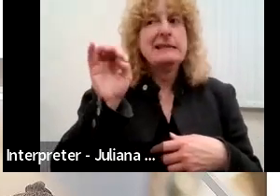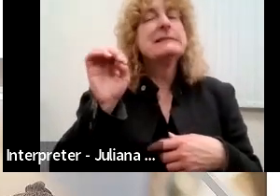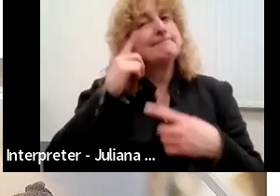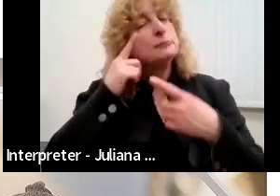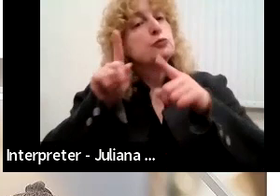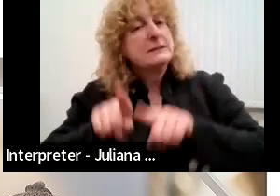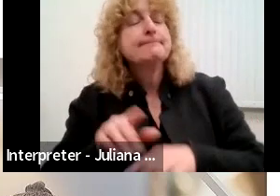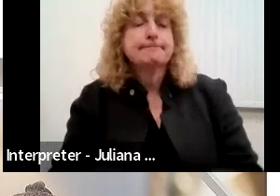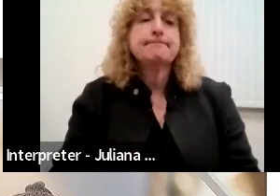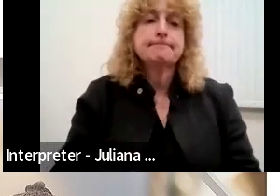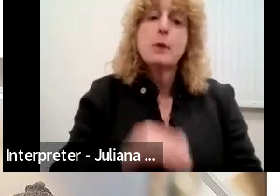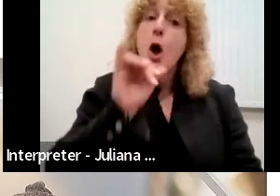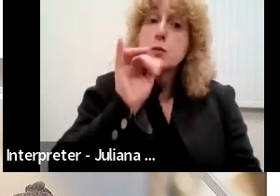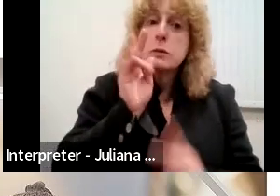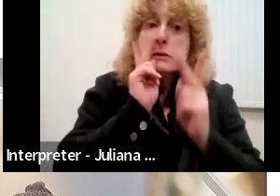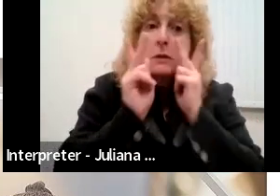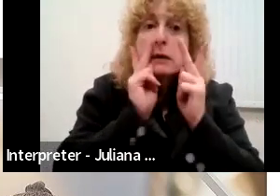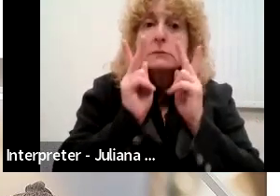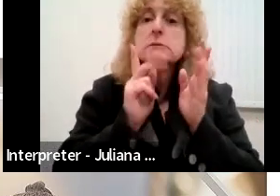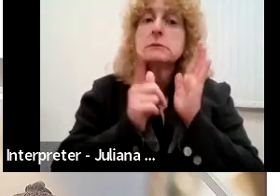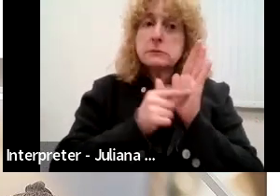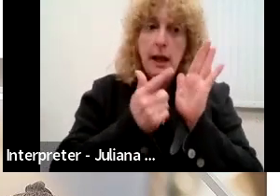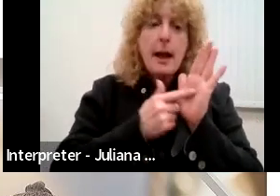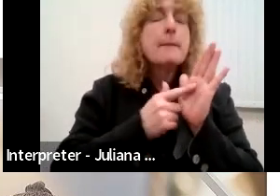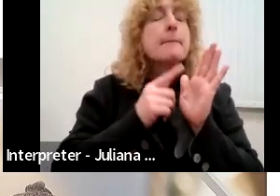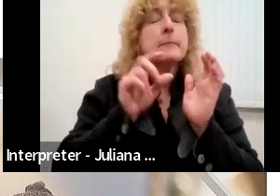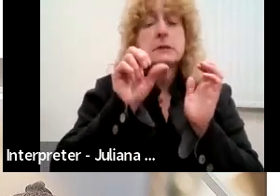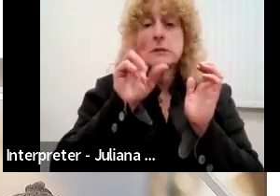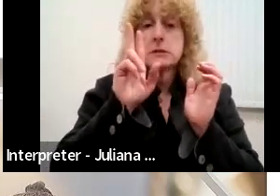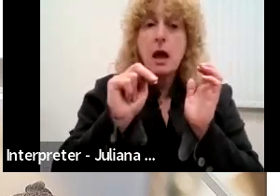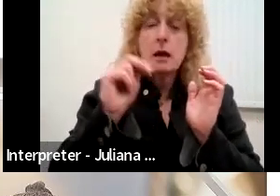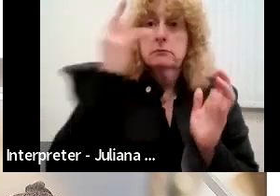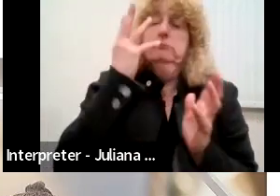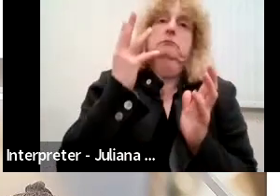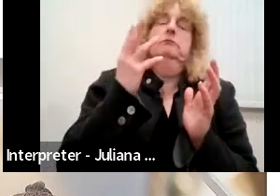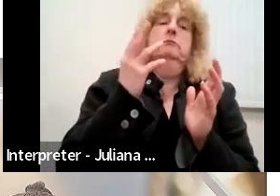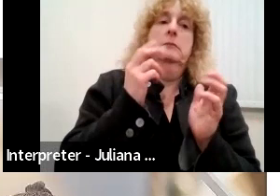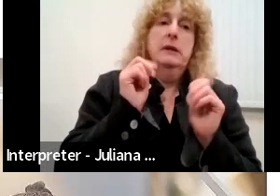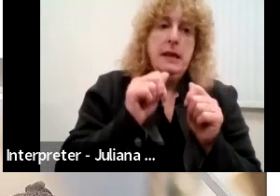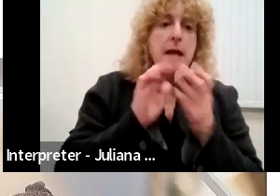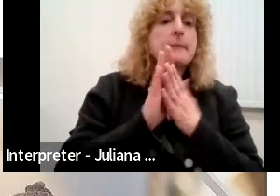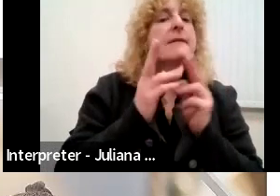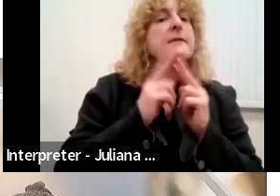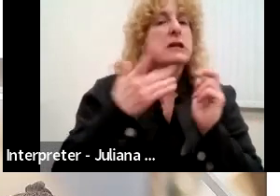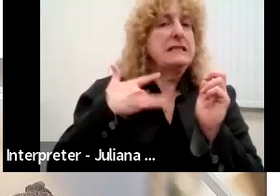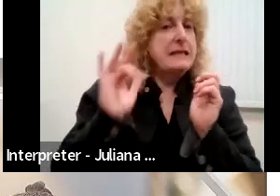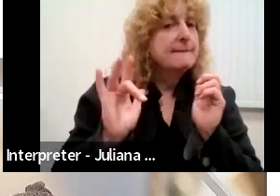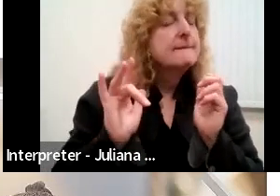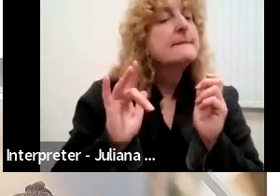And also sight. So sometimes just sunlight can be, you can be very sensitive to